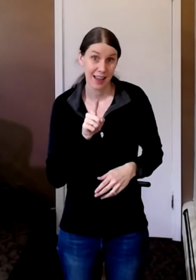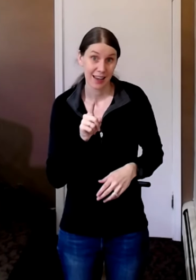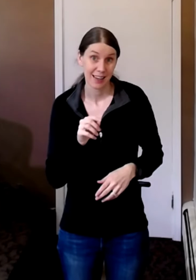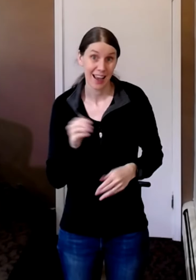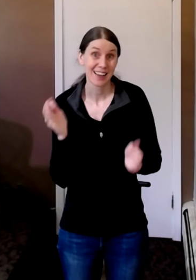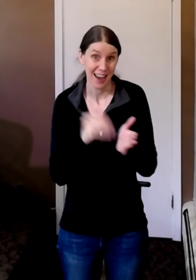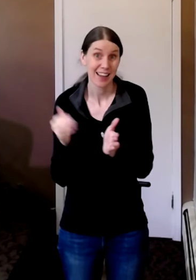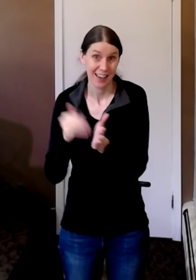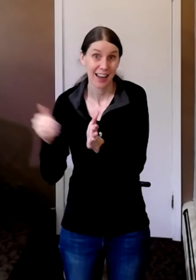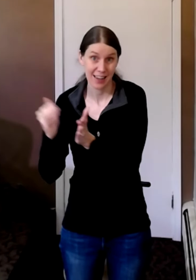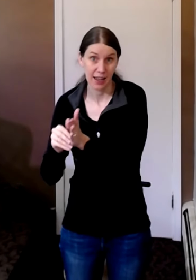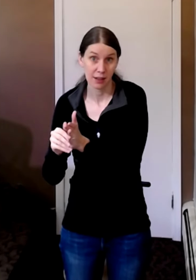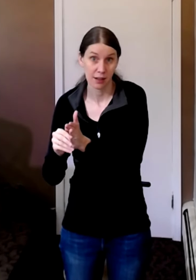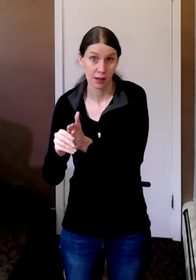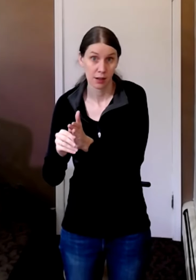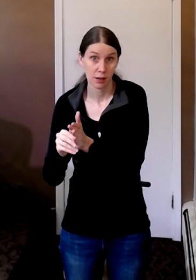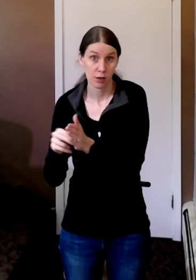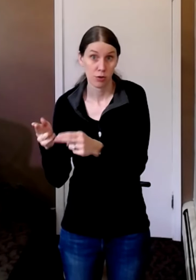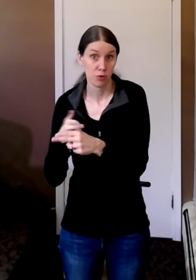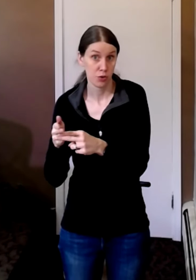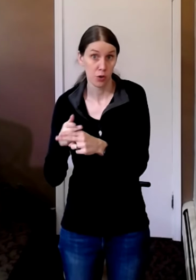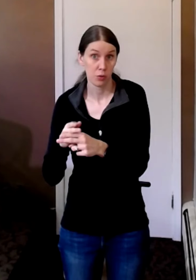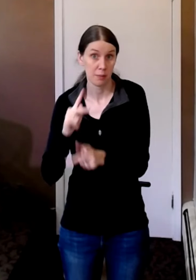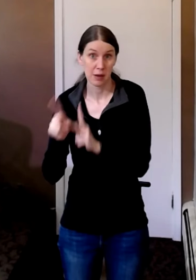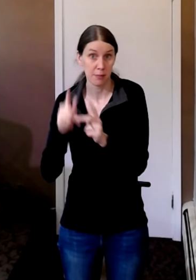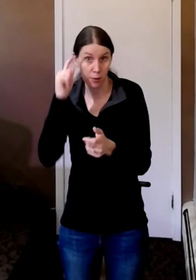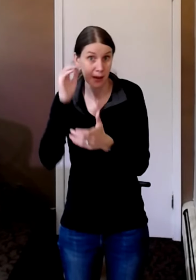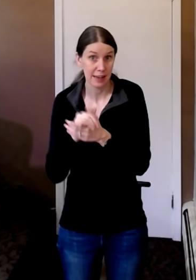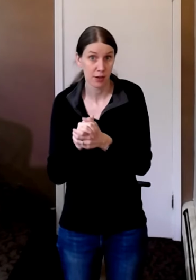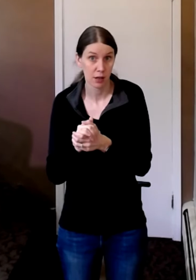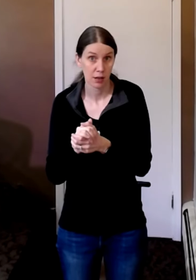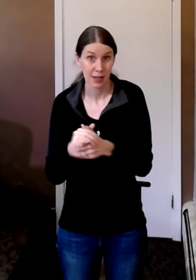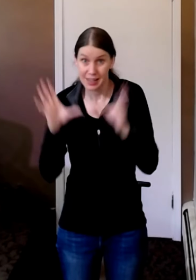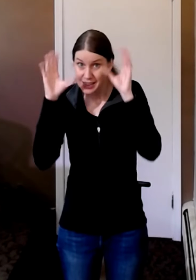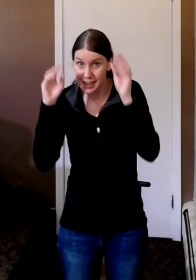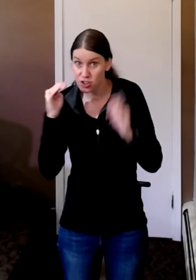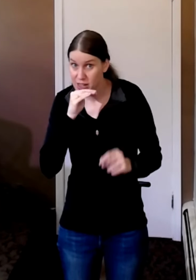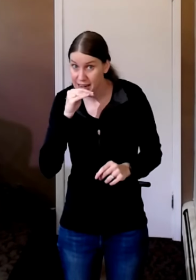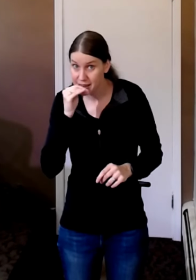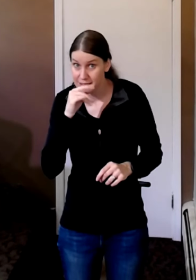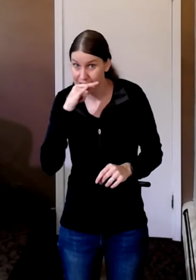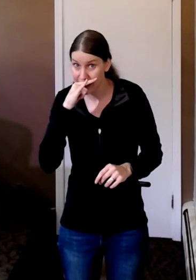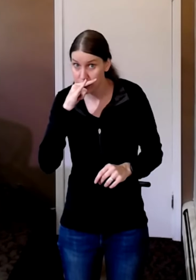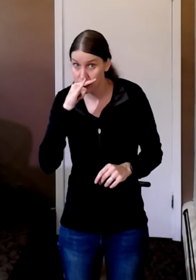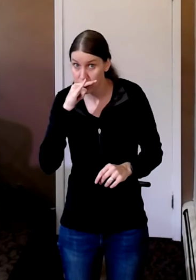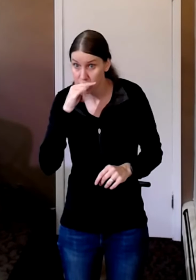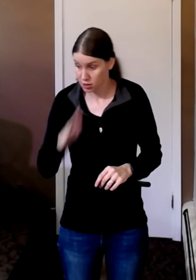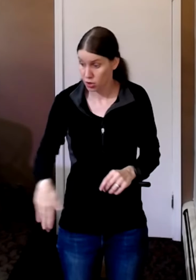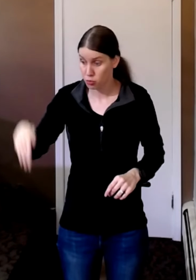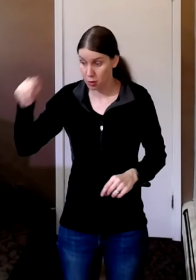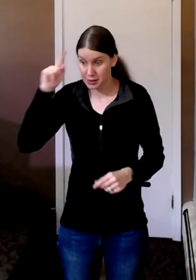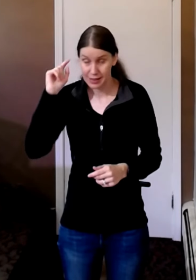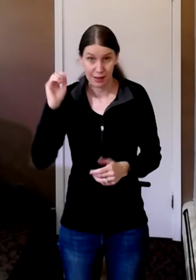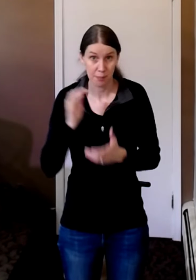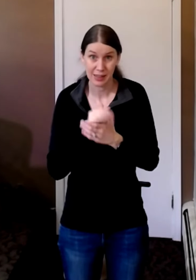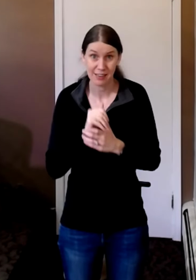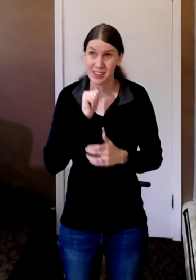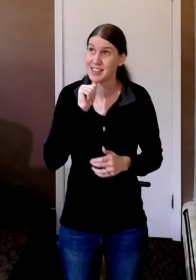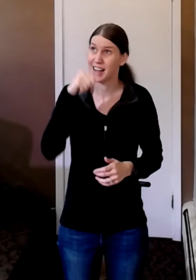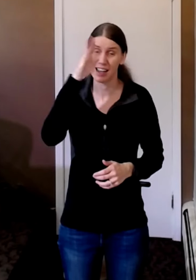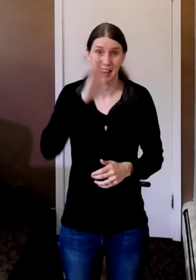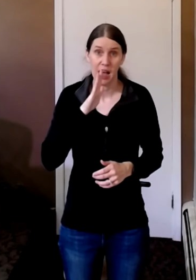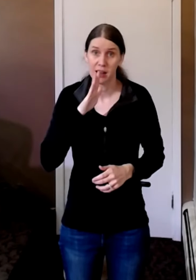enough times, people believe it. You educate your youth in a certain way, you know, against God. That's who they're going to be. Their foundational